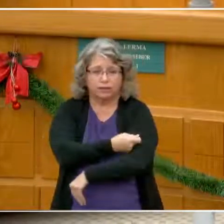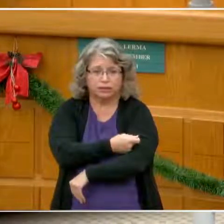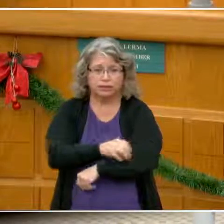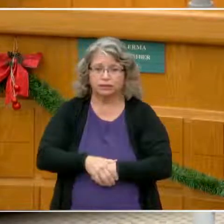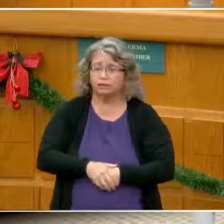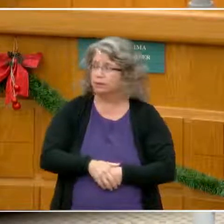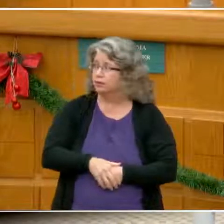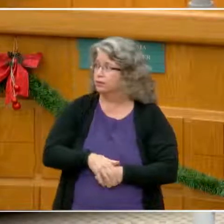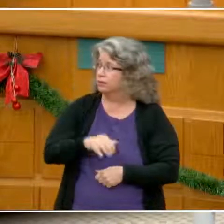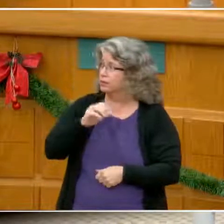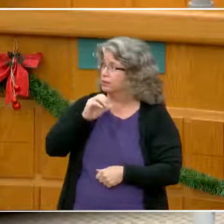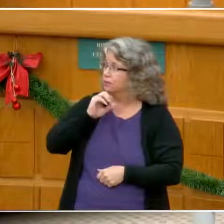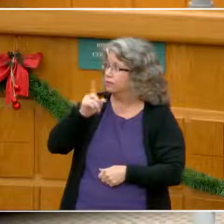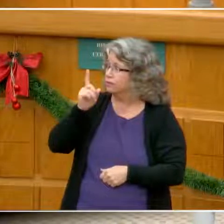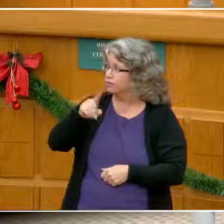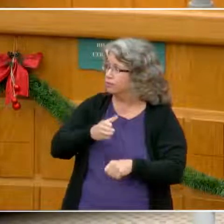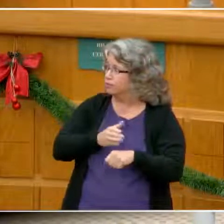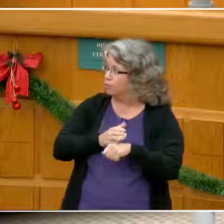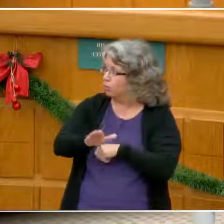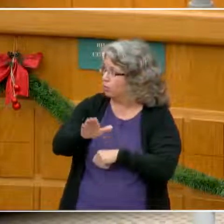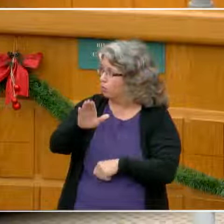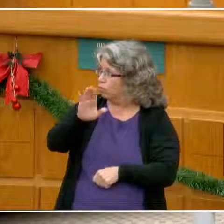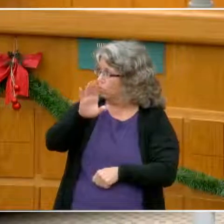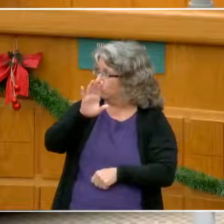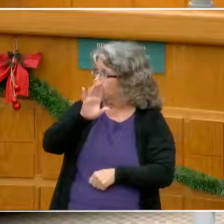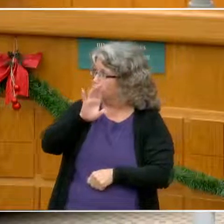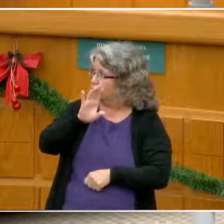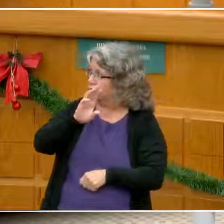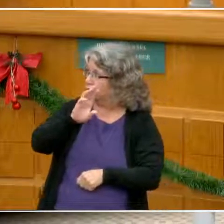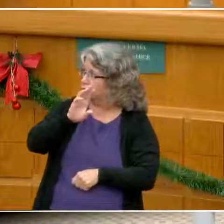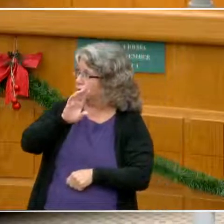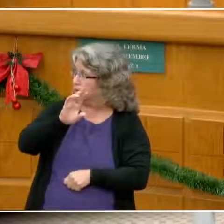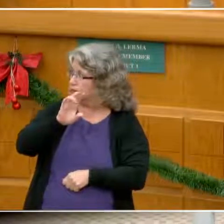fully vaccinated. Our 12-year-olds and above are